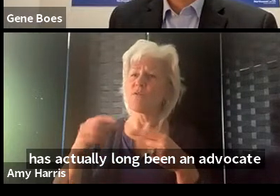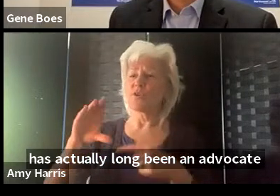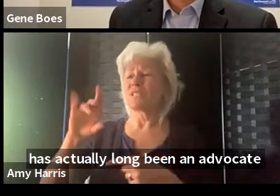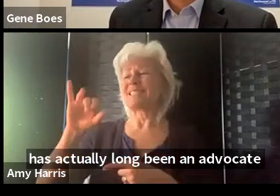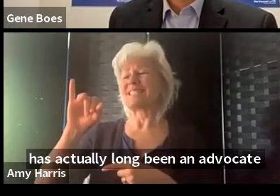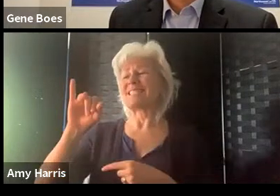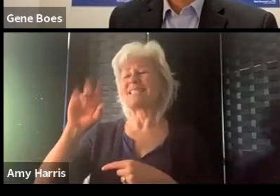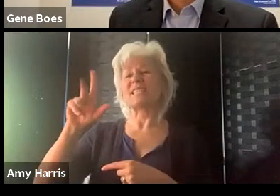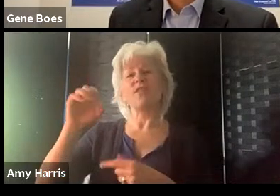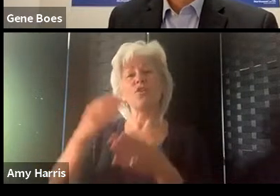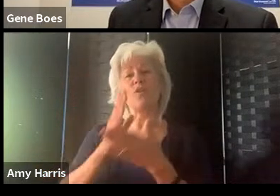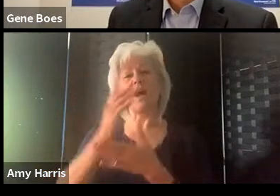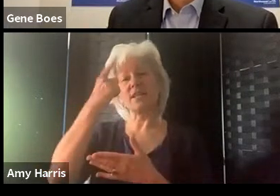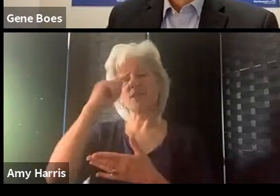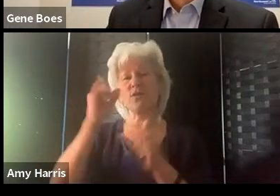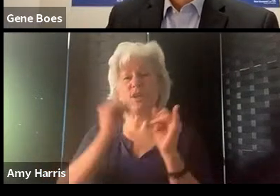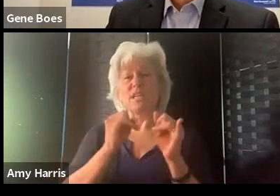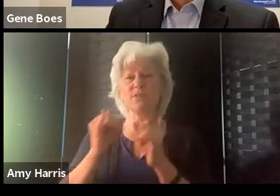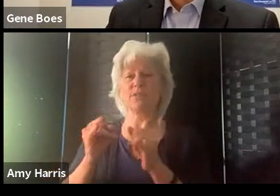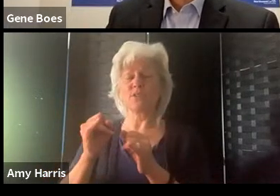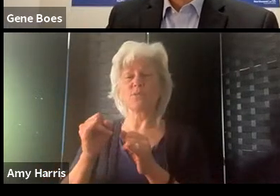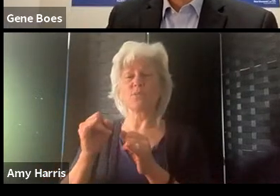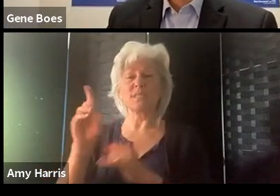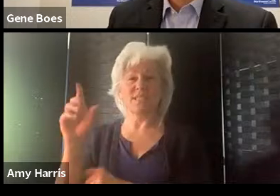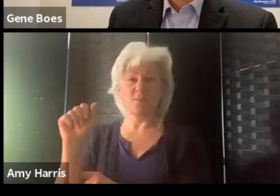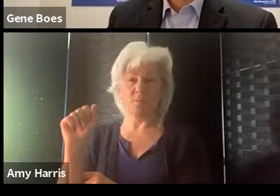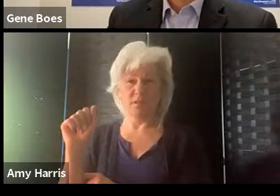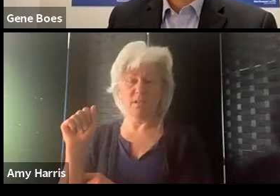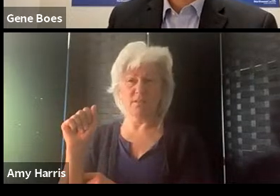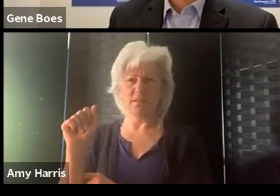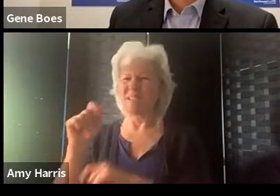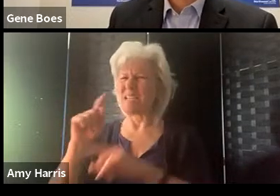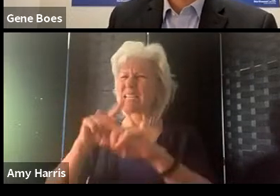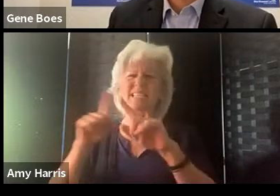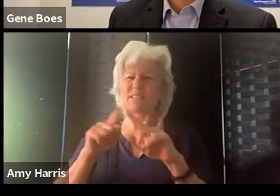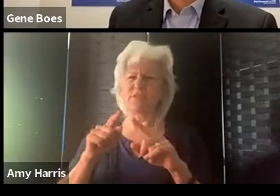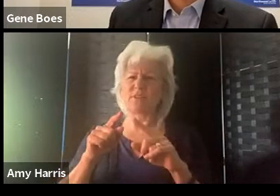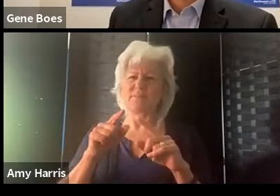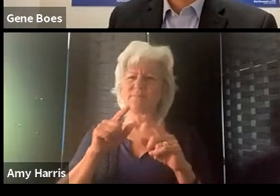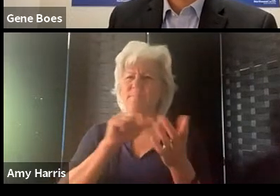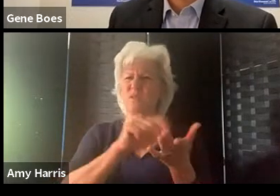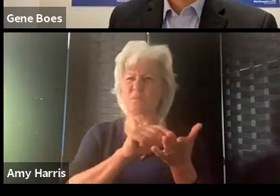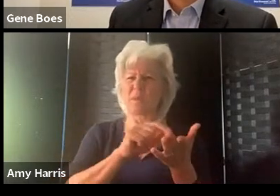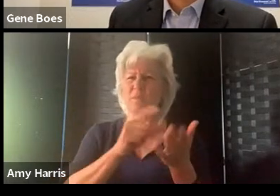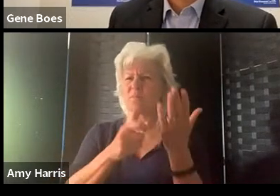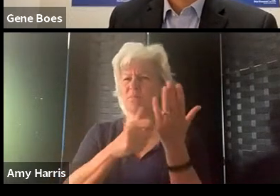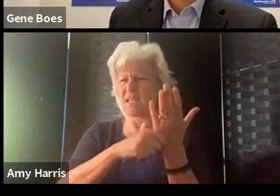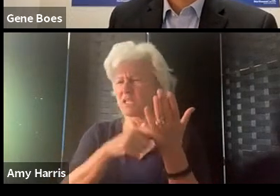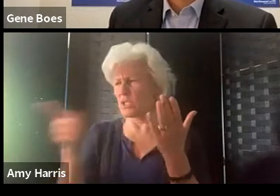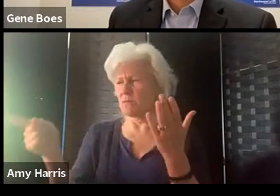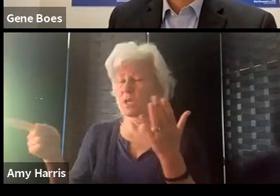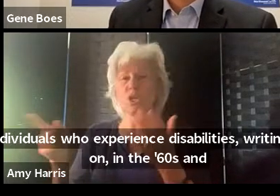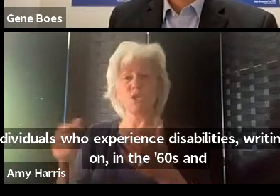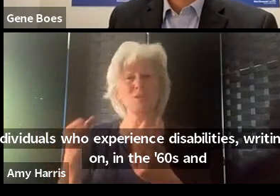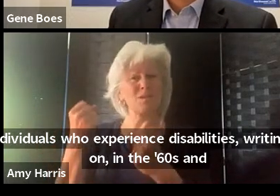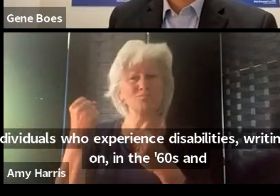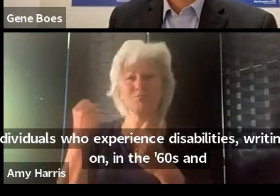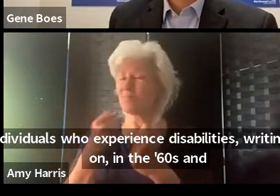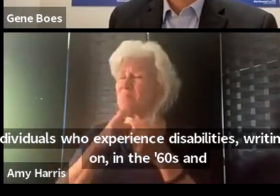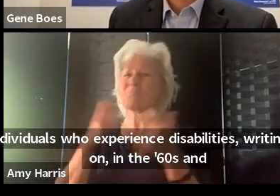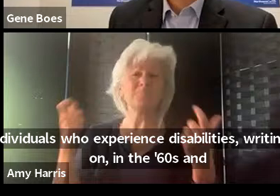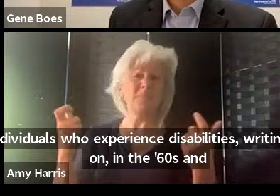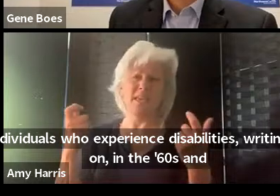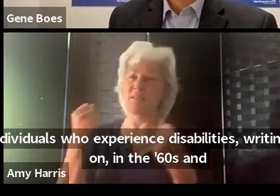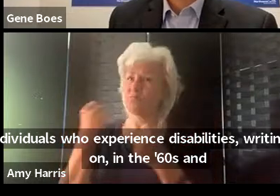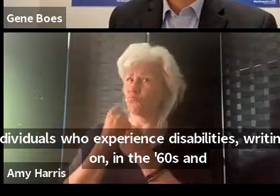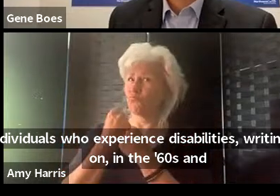with disabilities in the ABA journals and in other material. She's been hugely instrumental